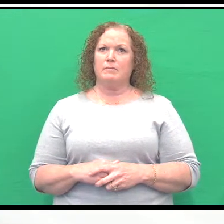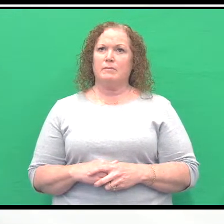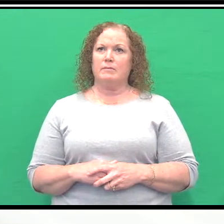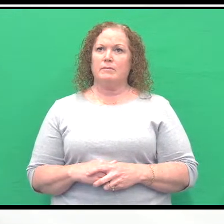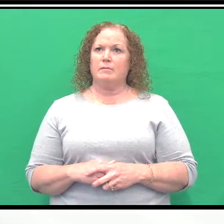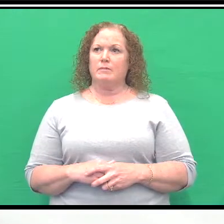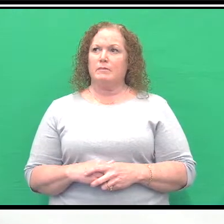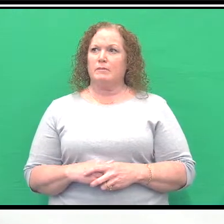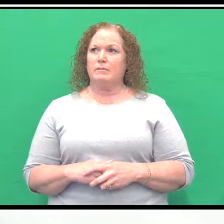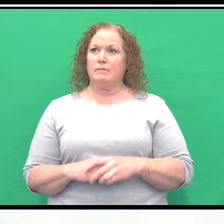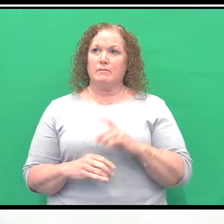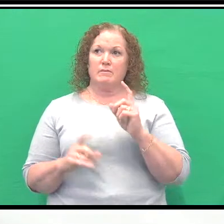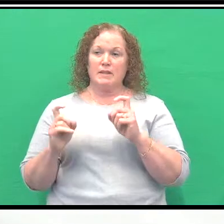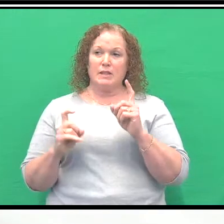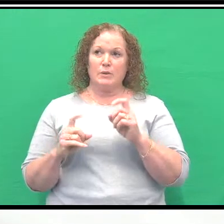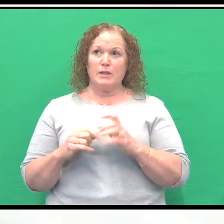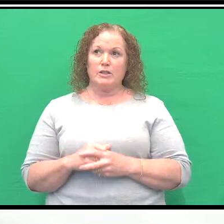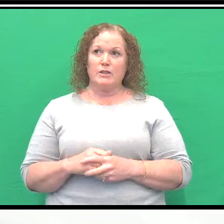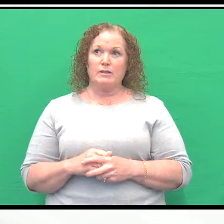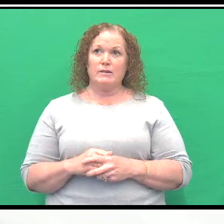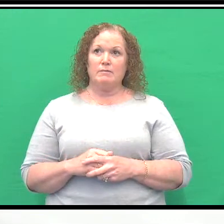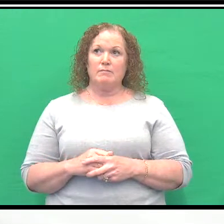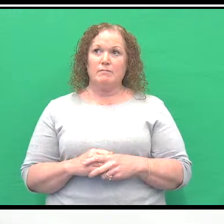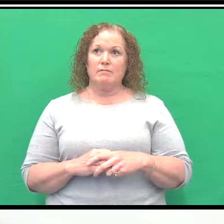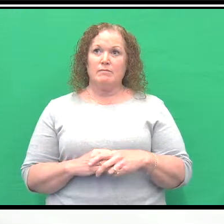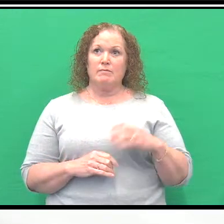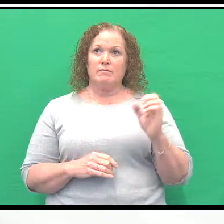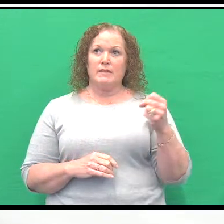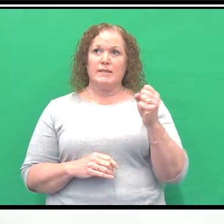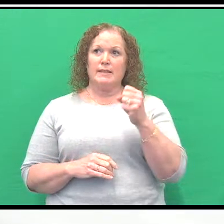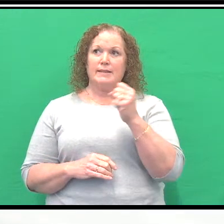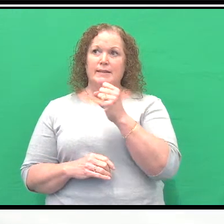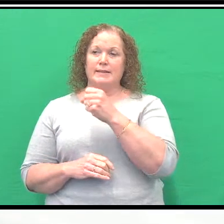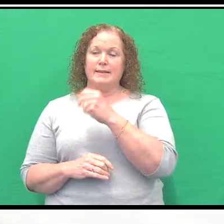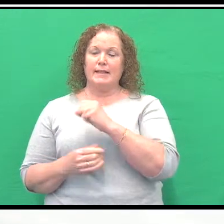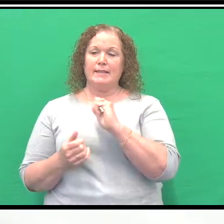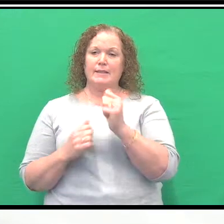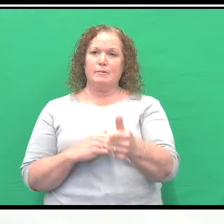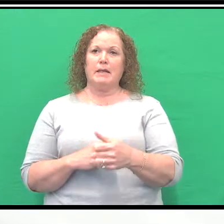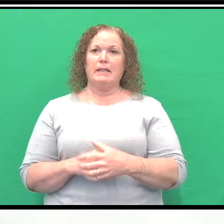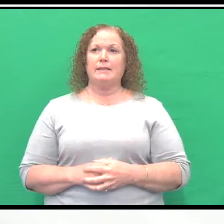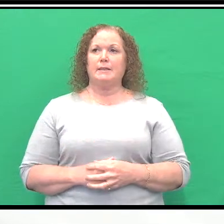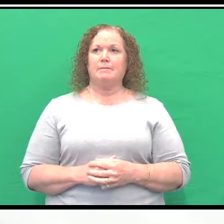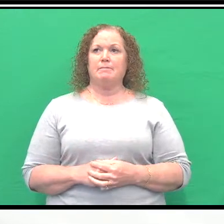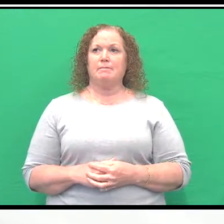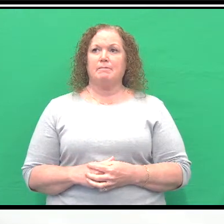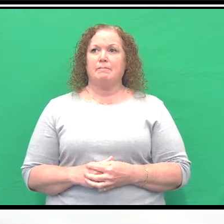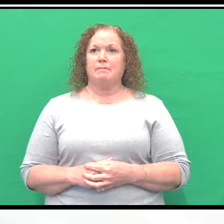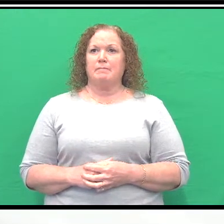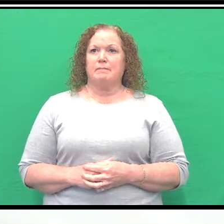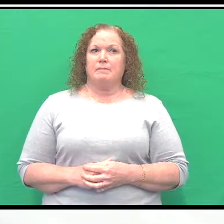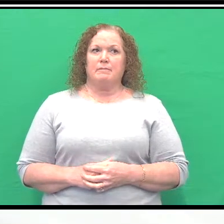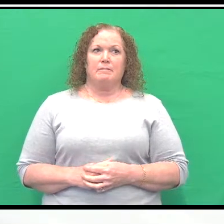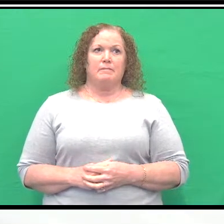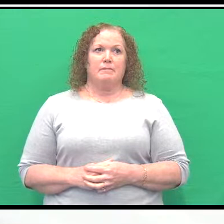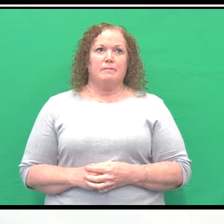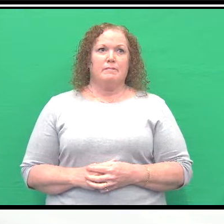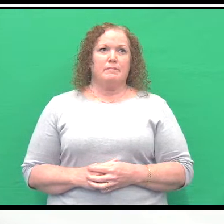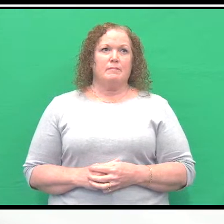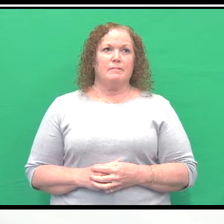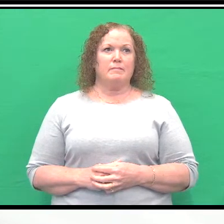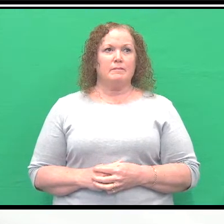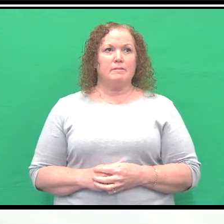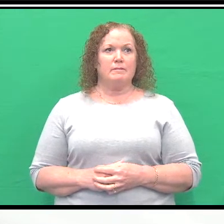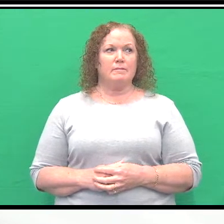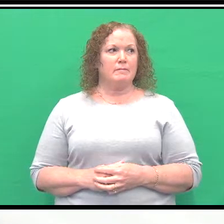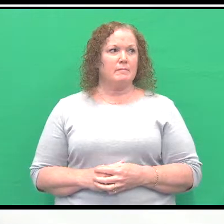questions? All in favor? Aye. Aye. Motion passes. Thank you. Item Sorry. 15H,